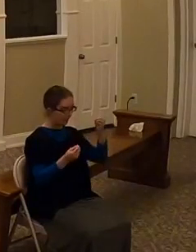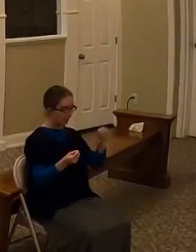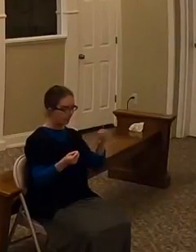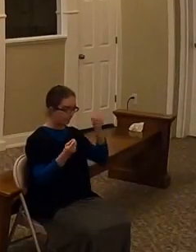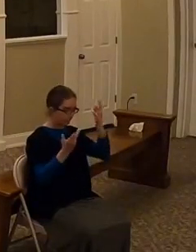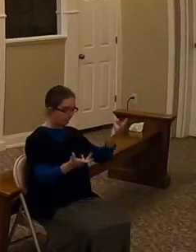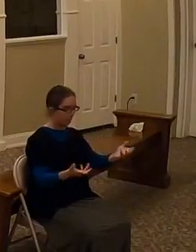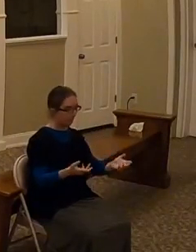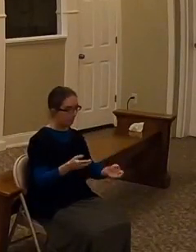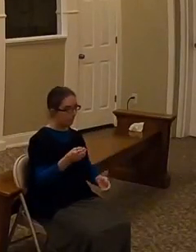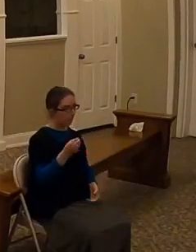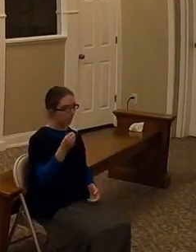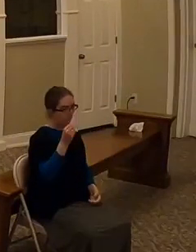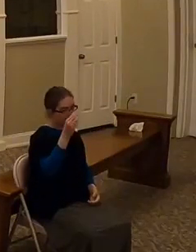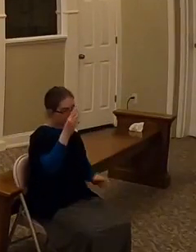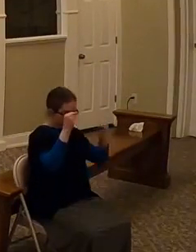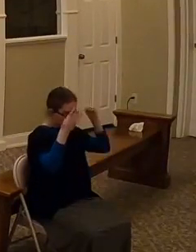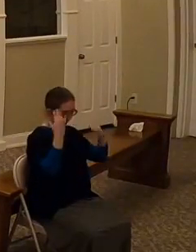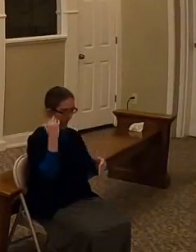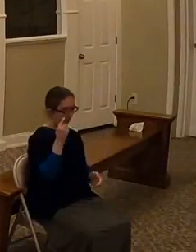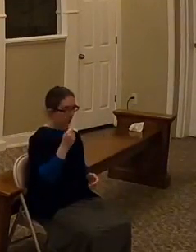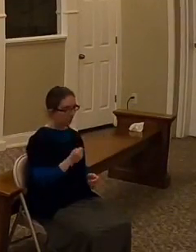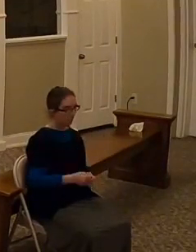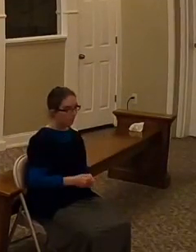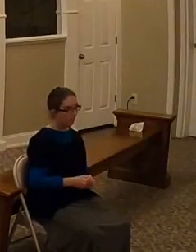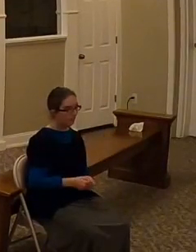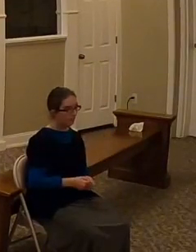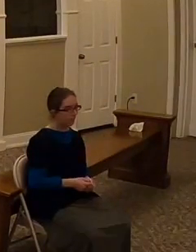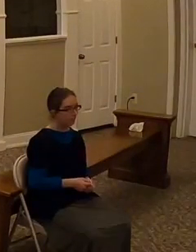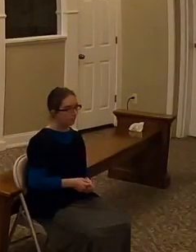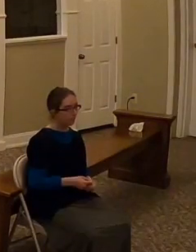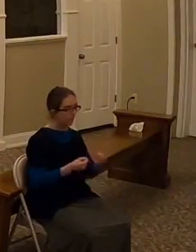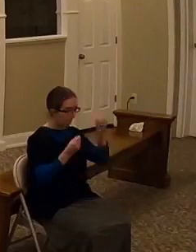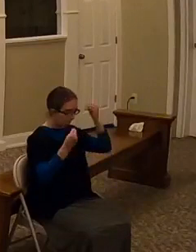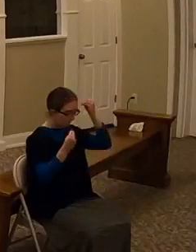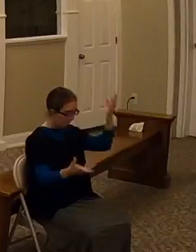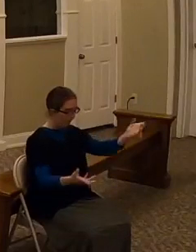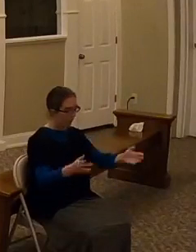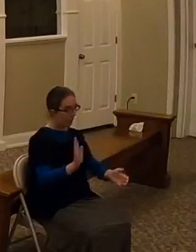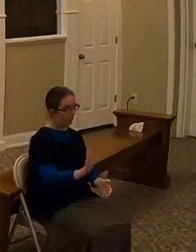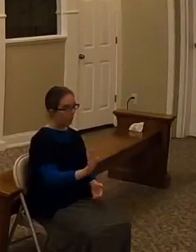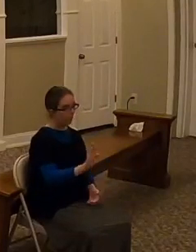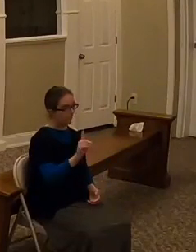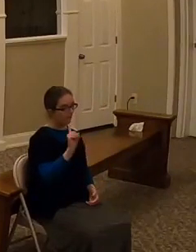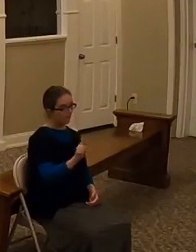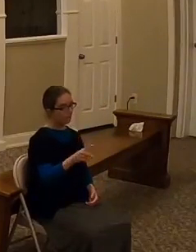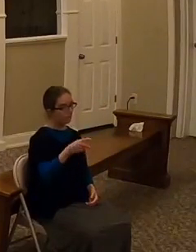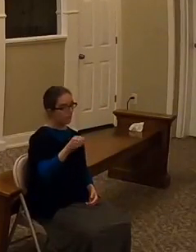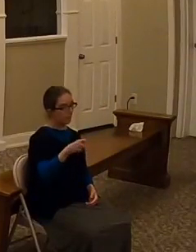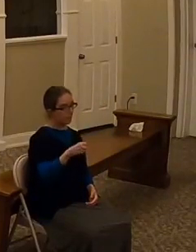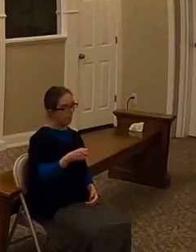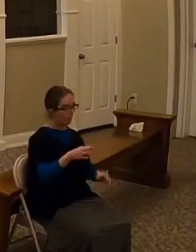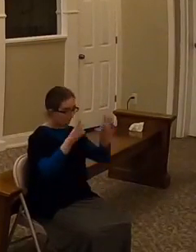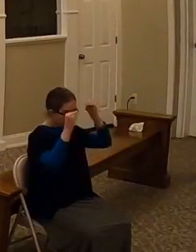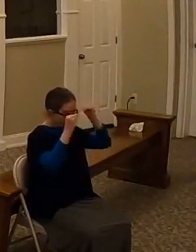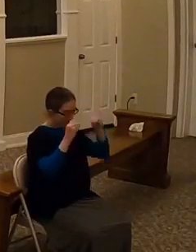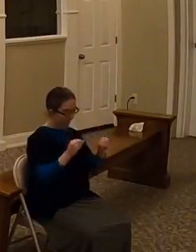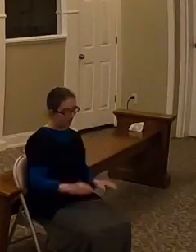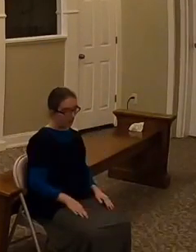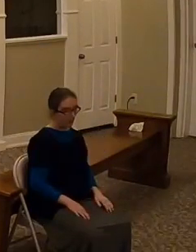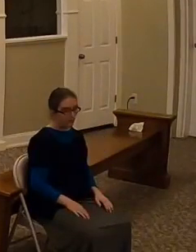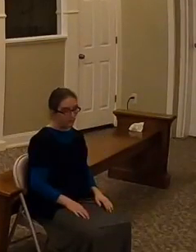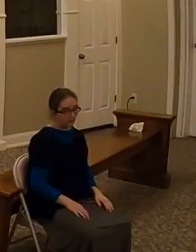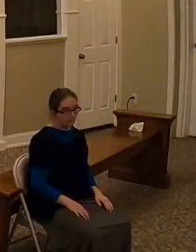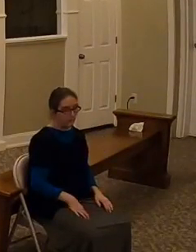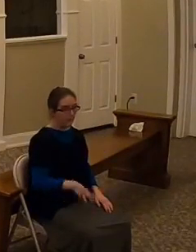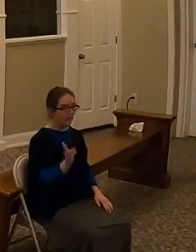Hello. Amen. Why don't you follow your original pope's teachings? Okay. Yeah, now, let's get off that with the